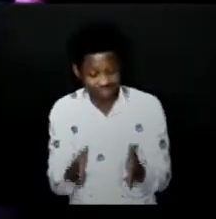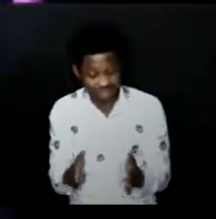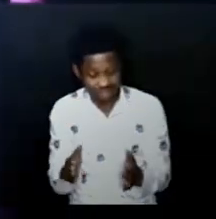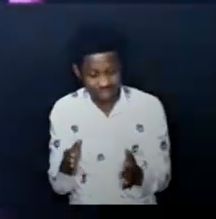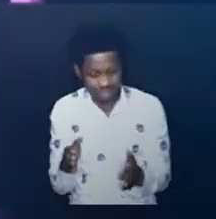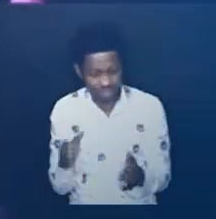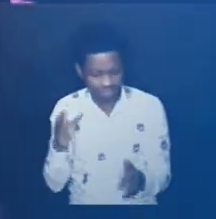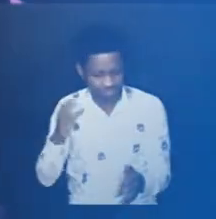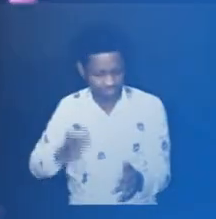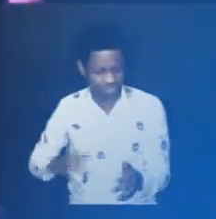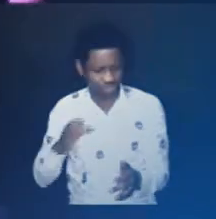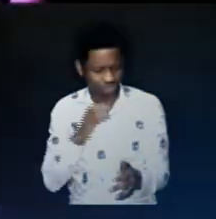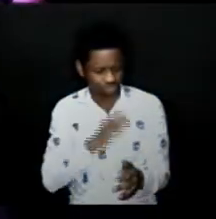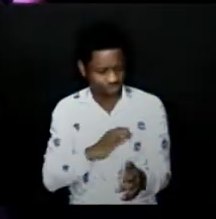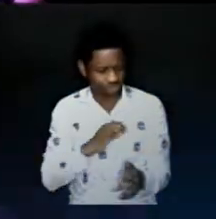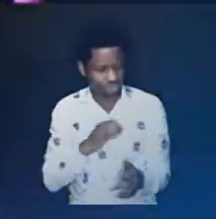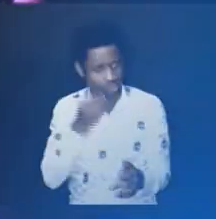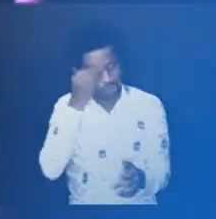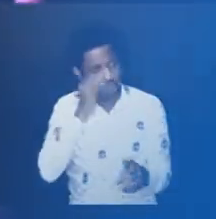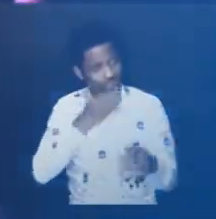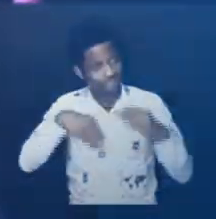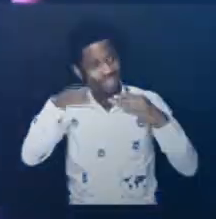of heaven. And